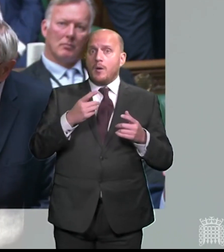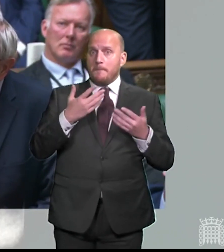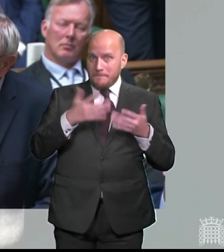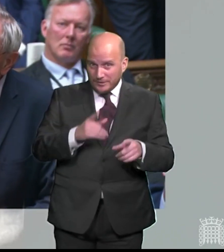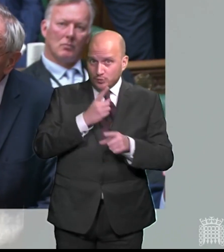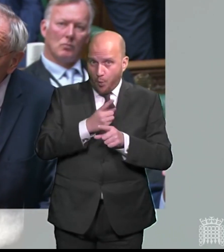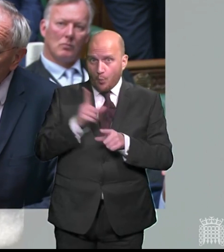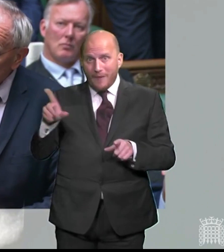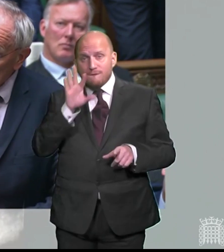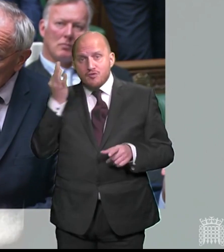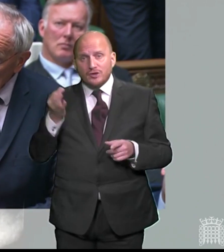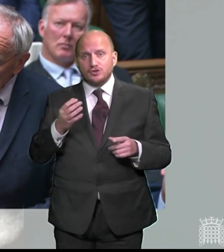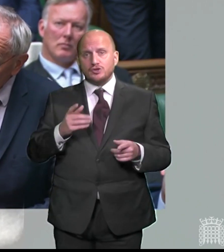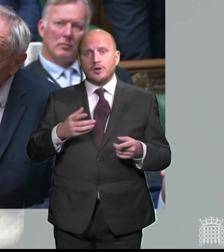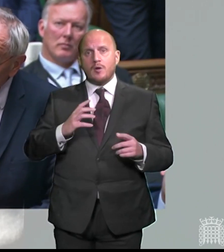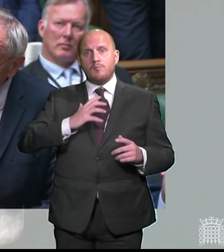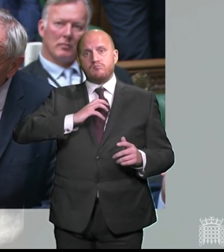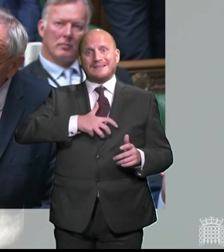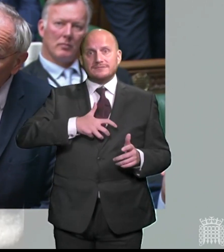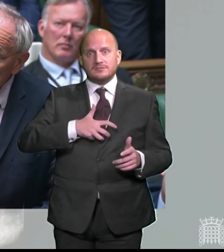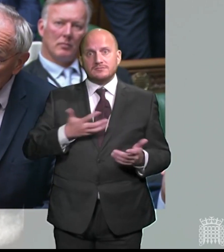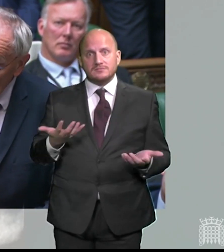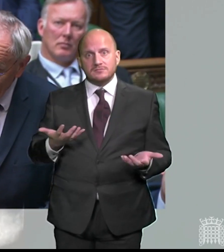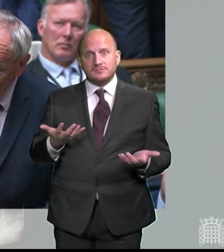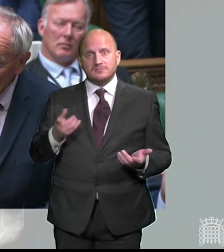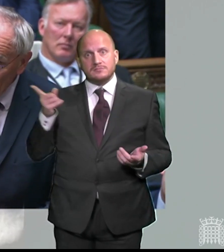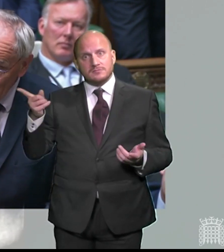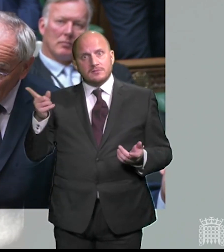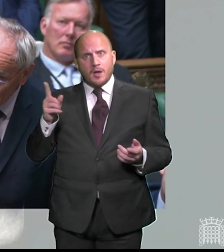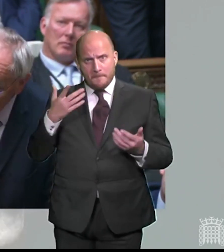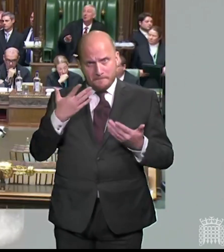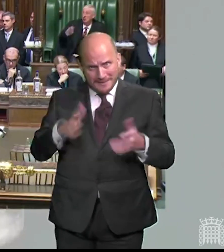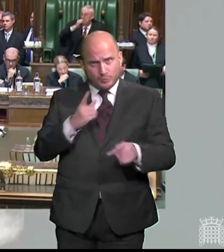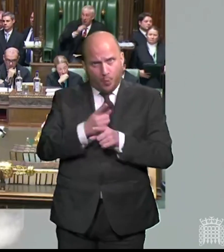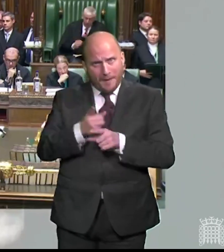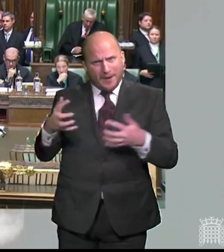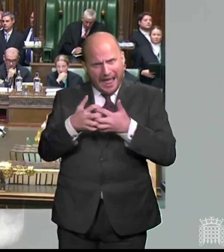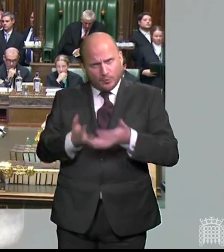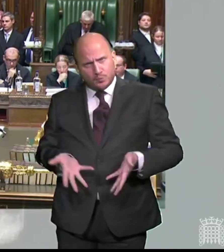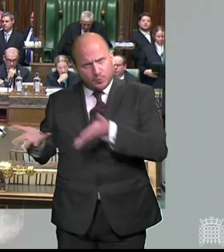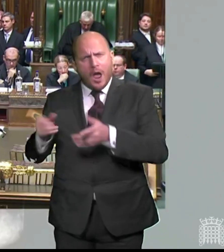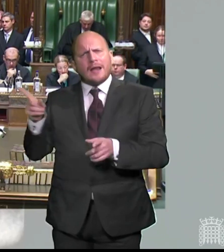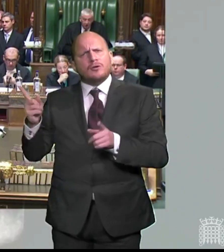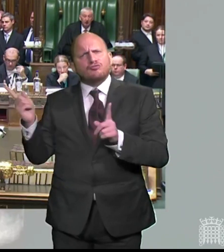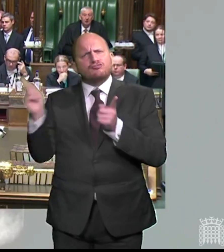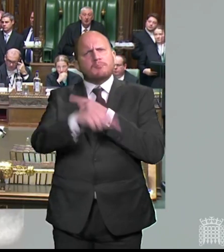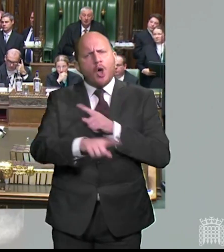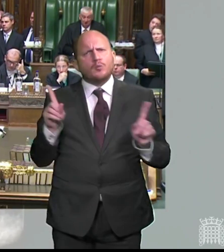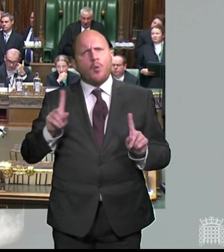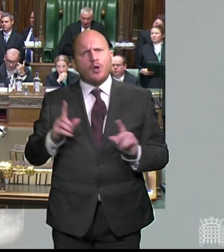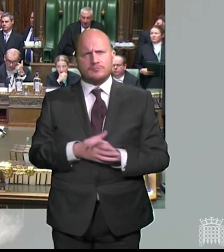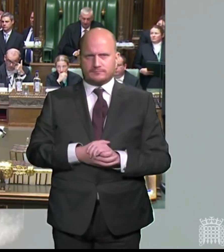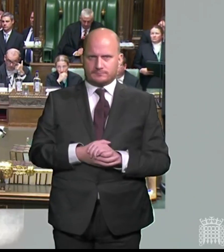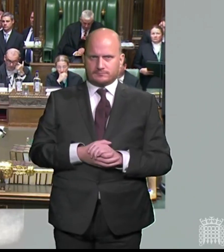thoroughly enjoyable experience. Deputy Leader of the SNP, Kirsten Oswald. Thank you, Mr. Speaker.